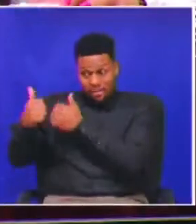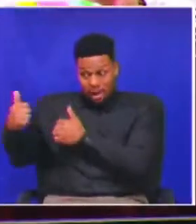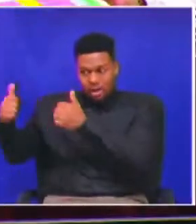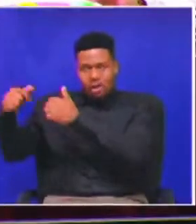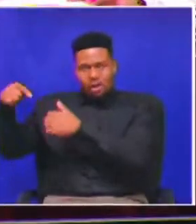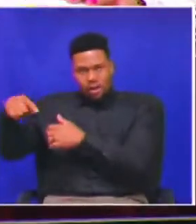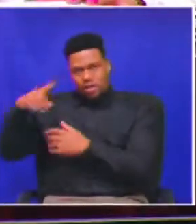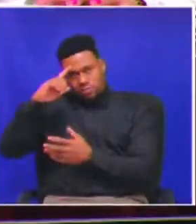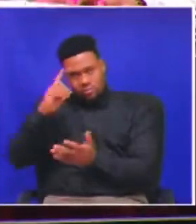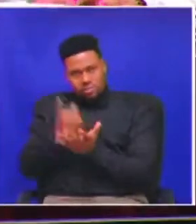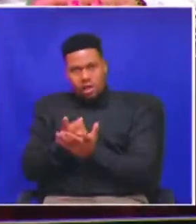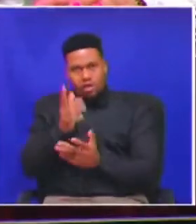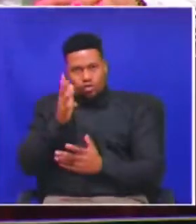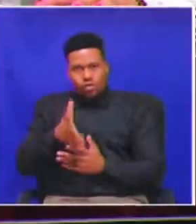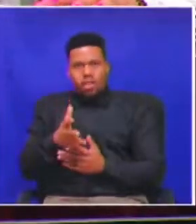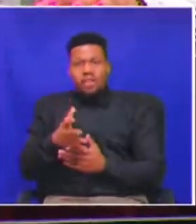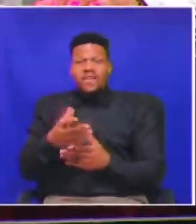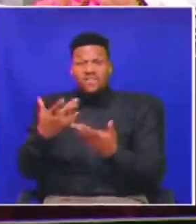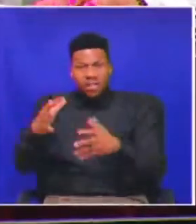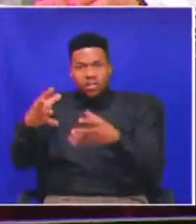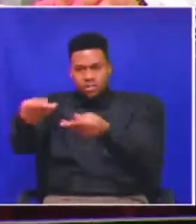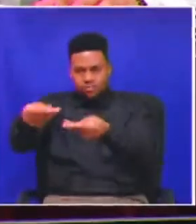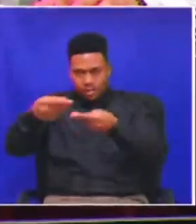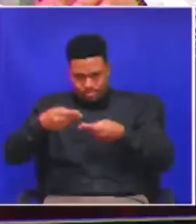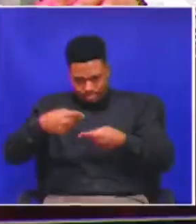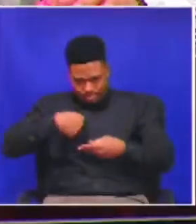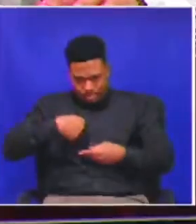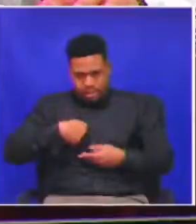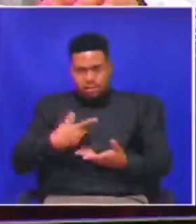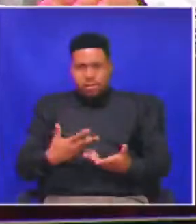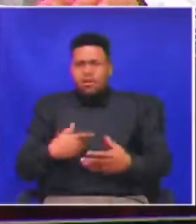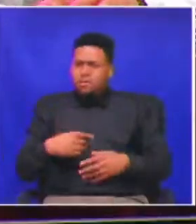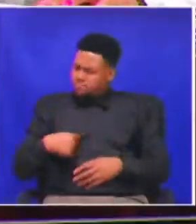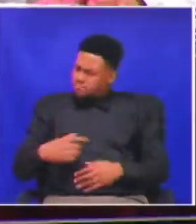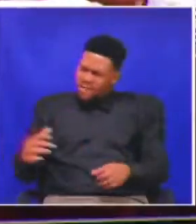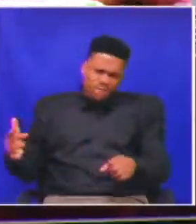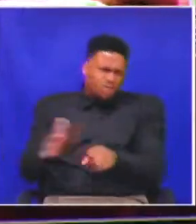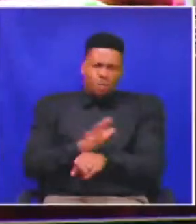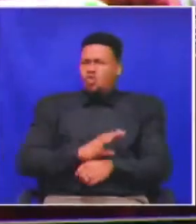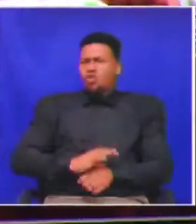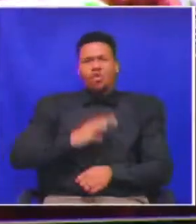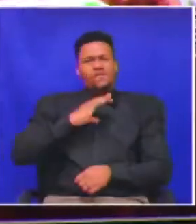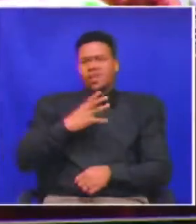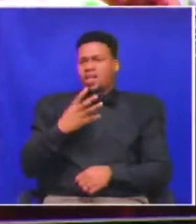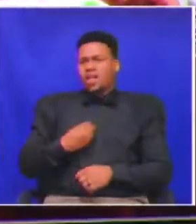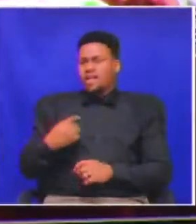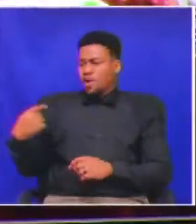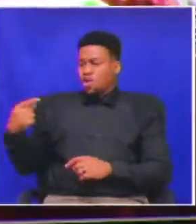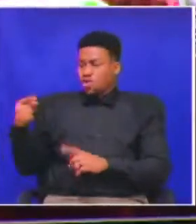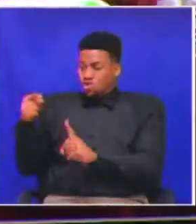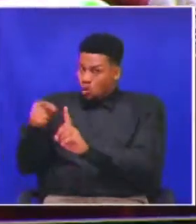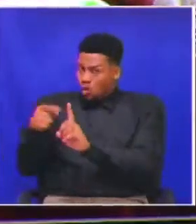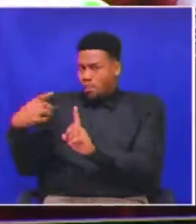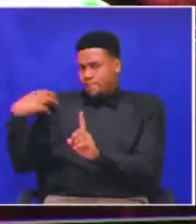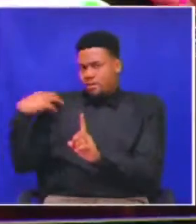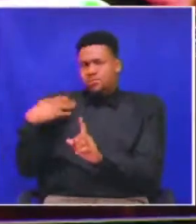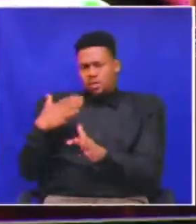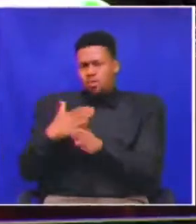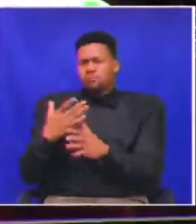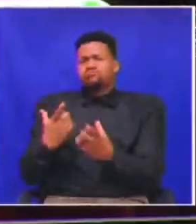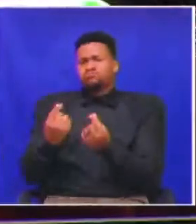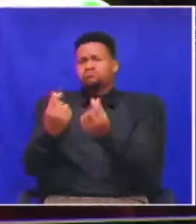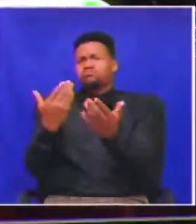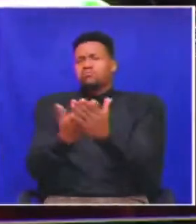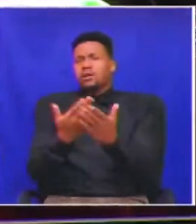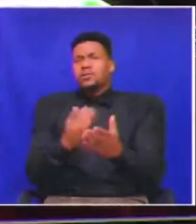then be put forward to me. So I have full confidence in the ability of the minister to do so. By the way, even when we